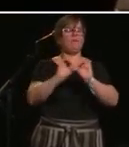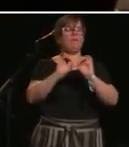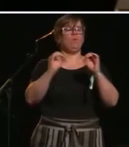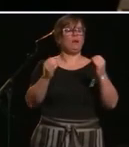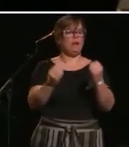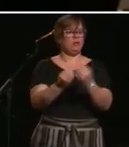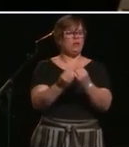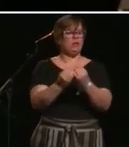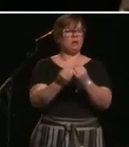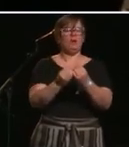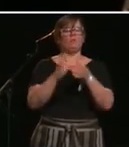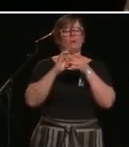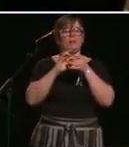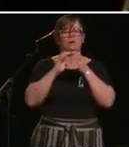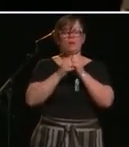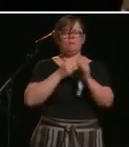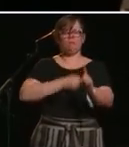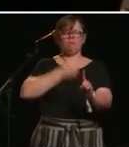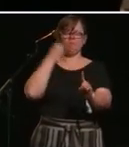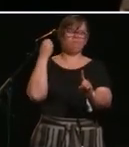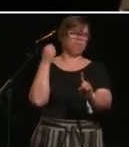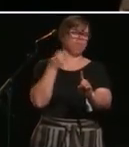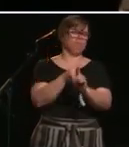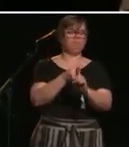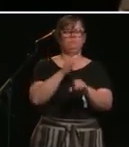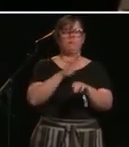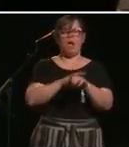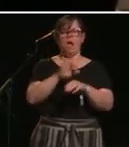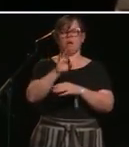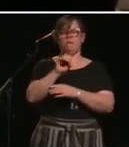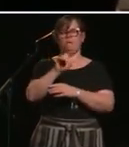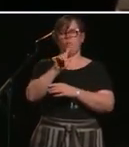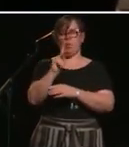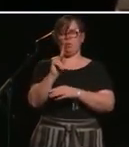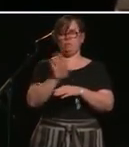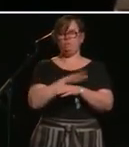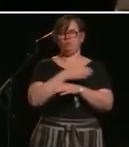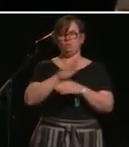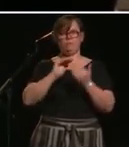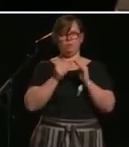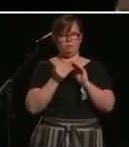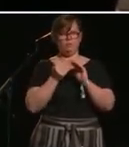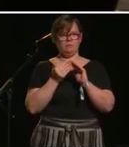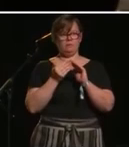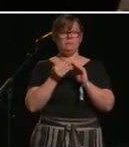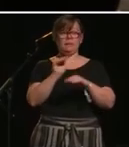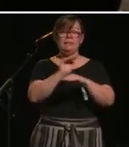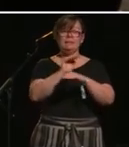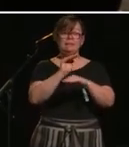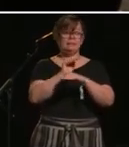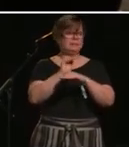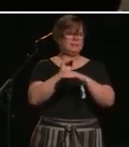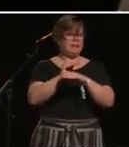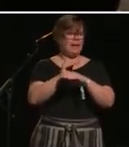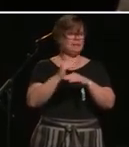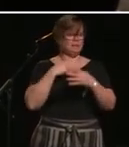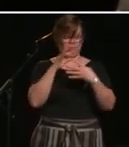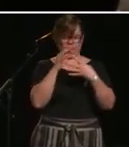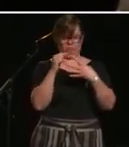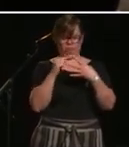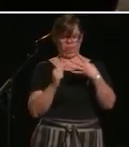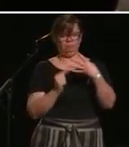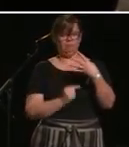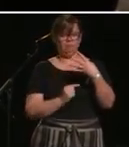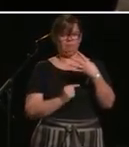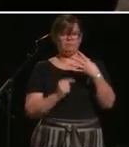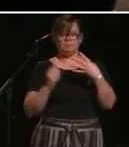tremendous impact on the folk music community. That's us. Tonight's recipients were determined by the voting membership of